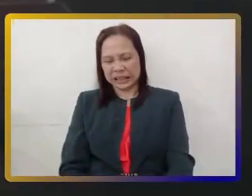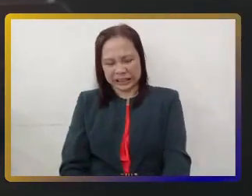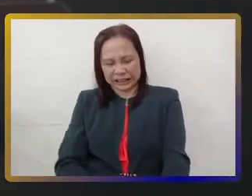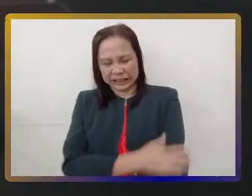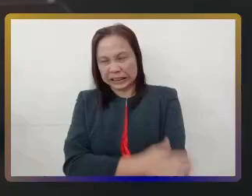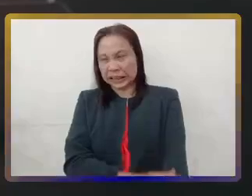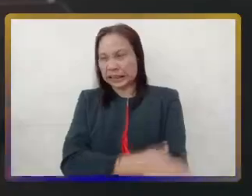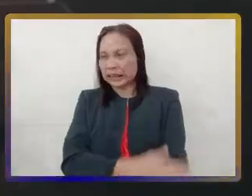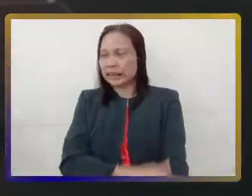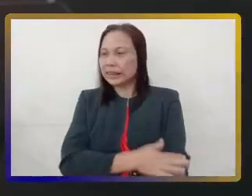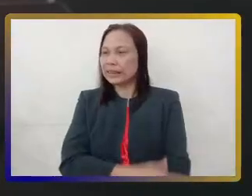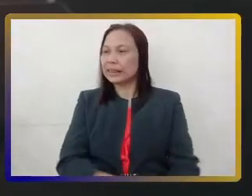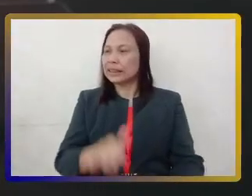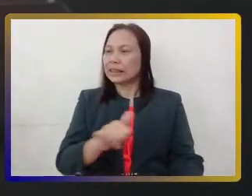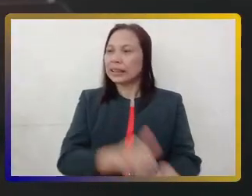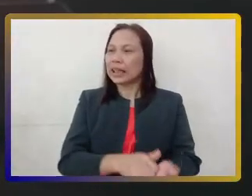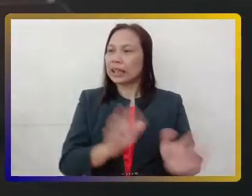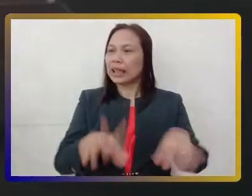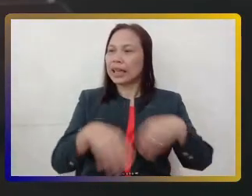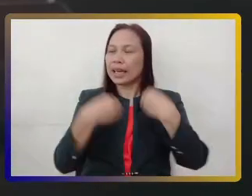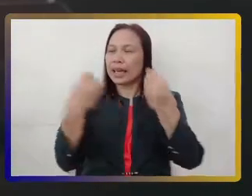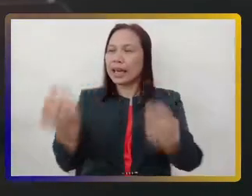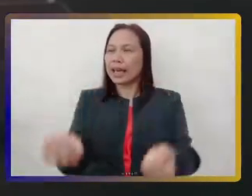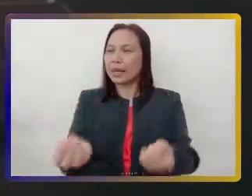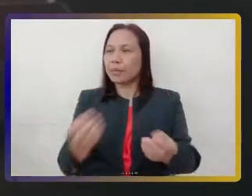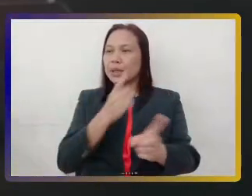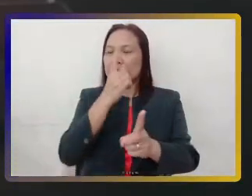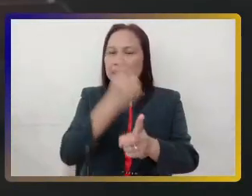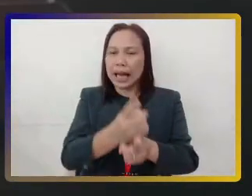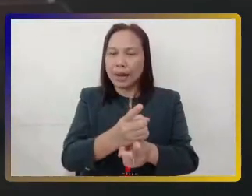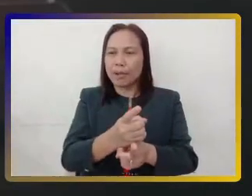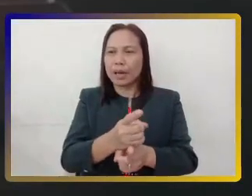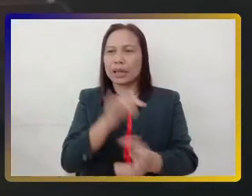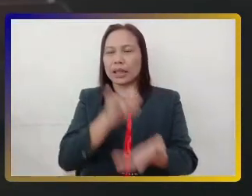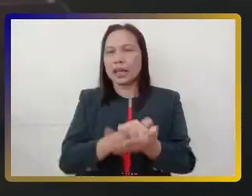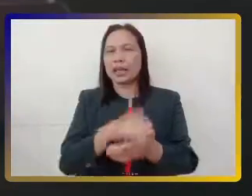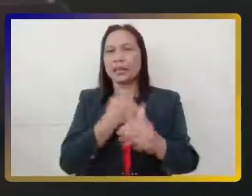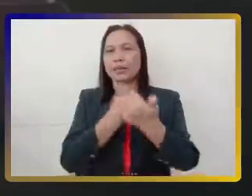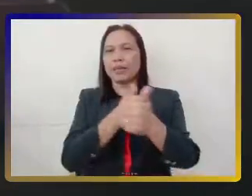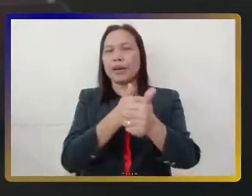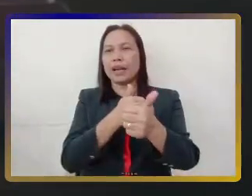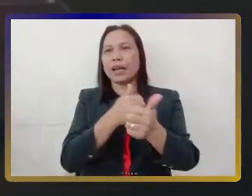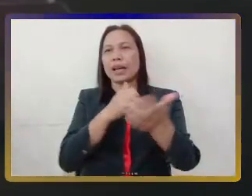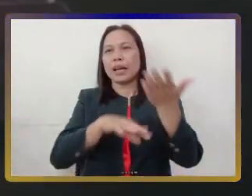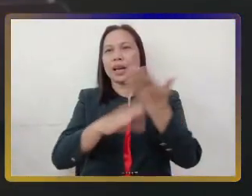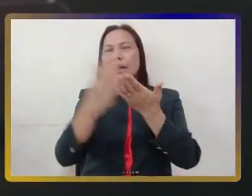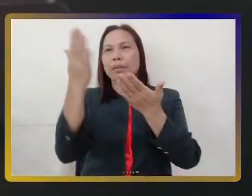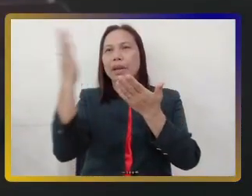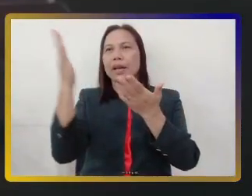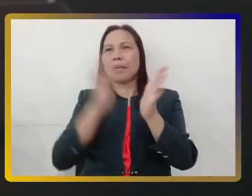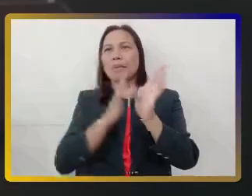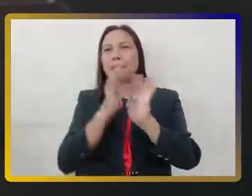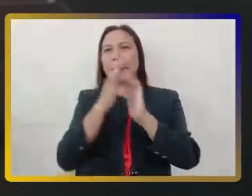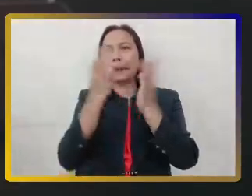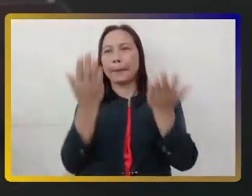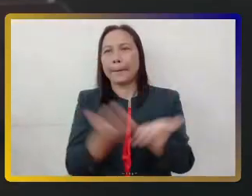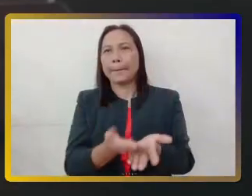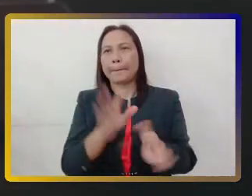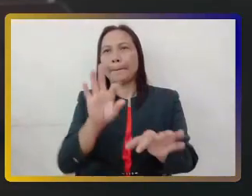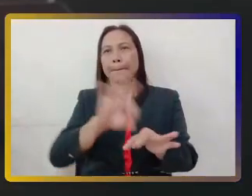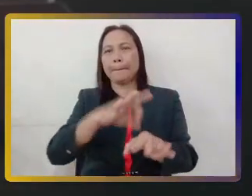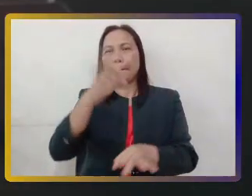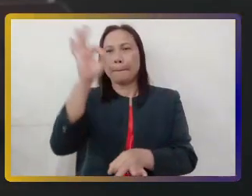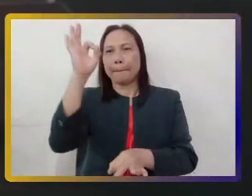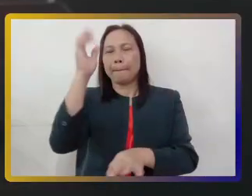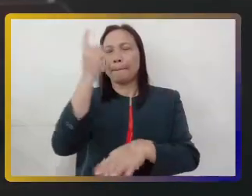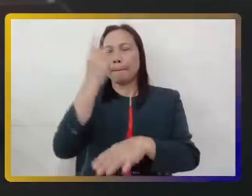word this gives validity that we are following a heavenly biblical spiritual